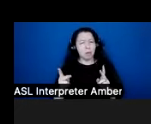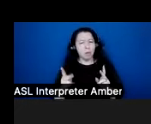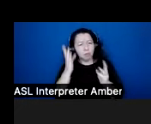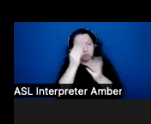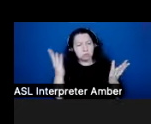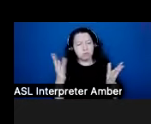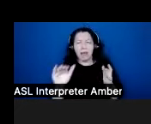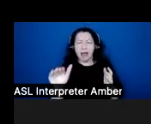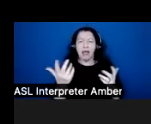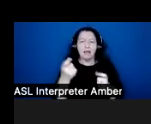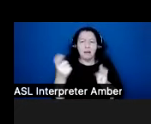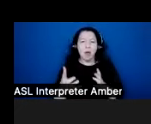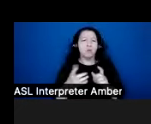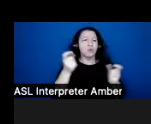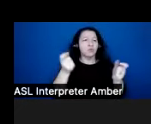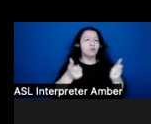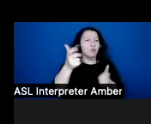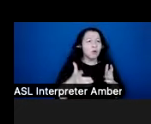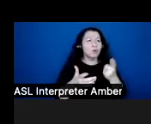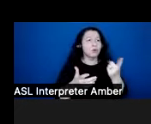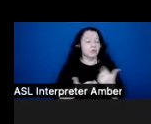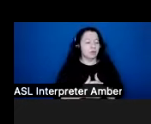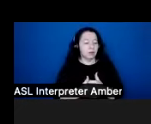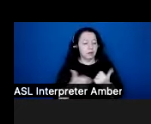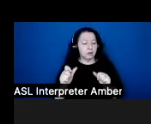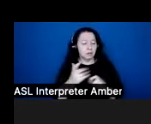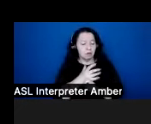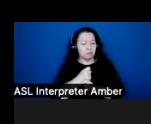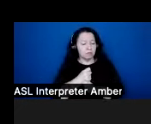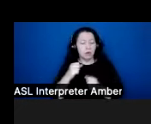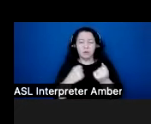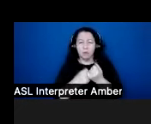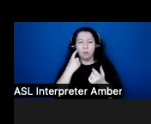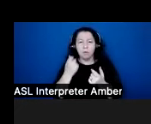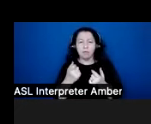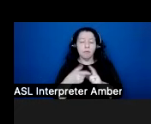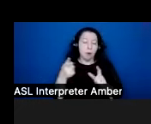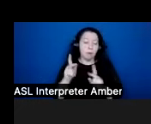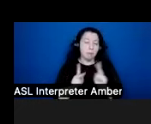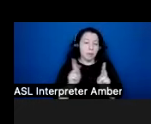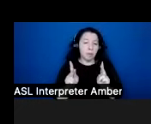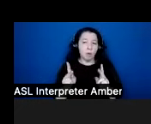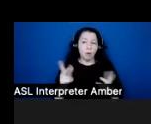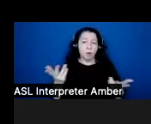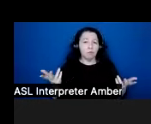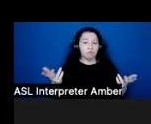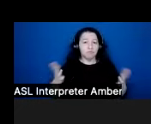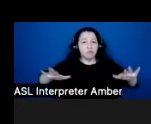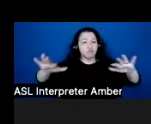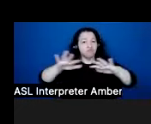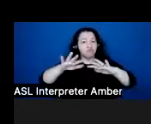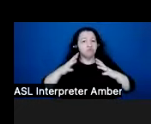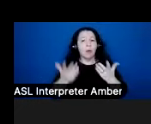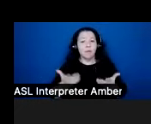managers, directors, and trying to get support from folks. So that maybe